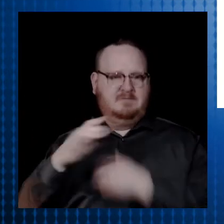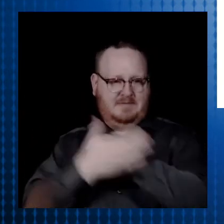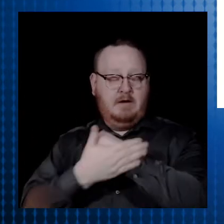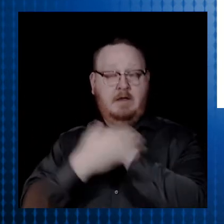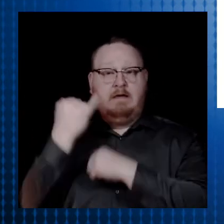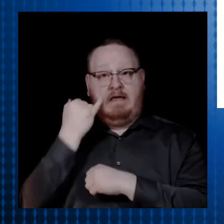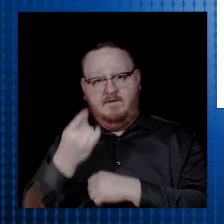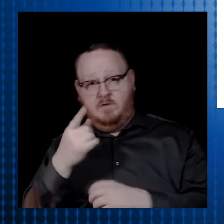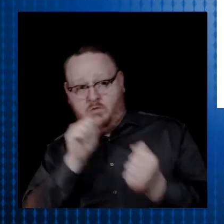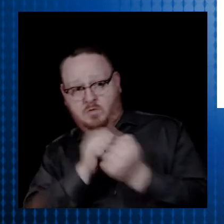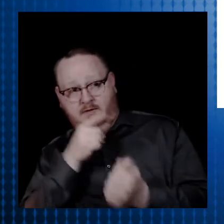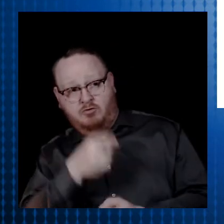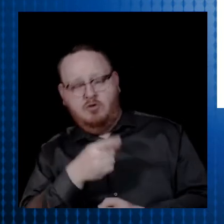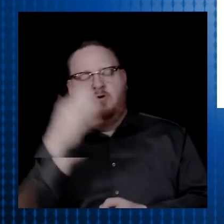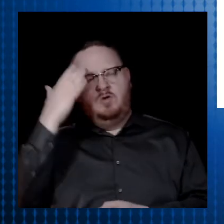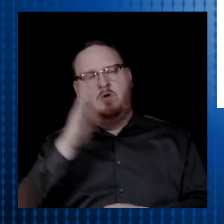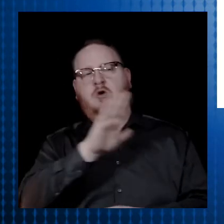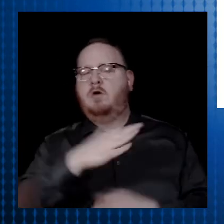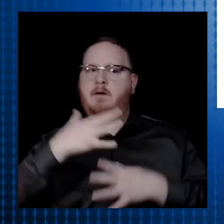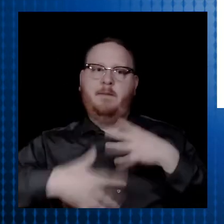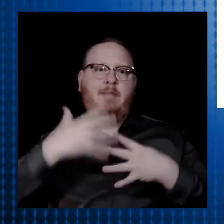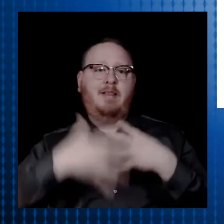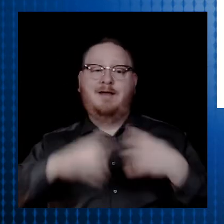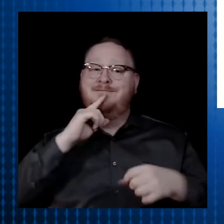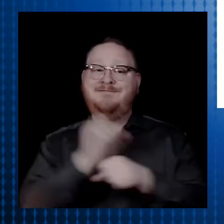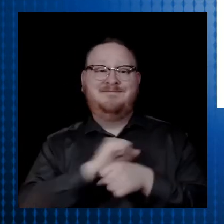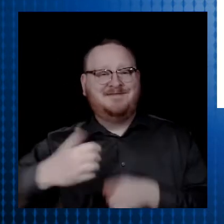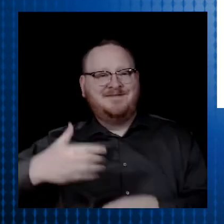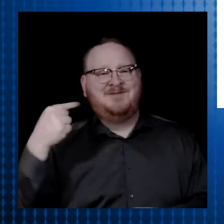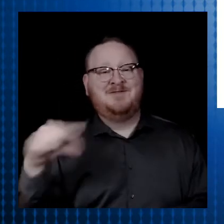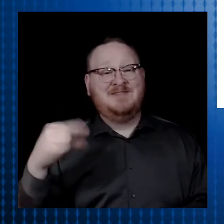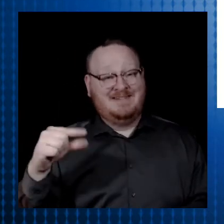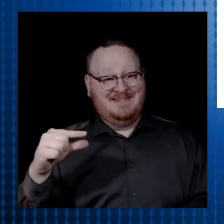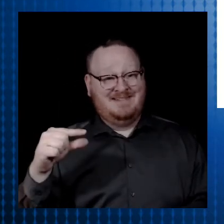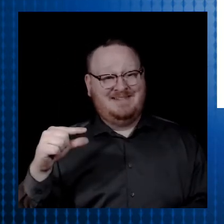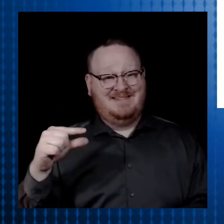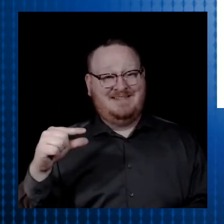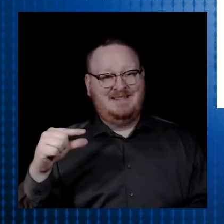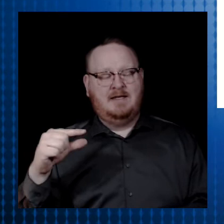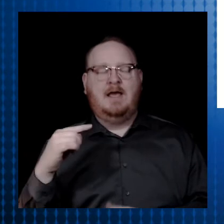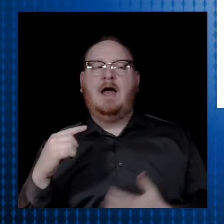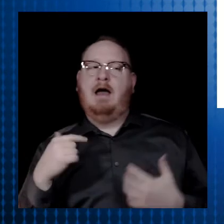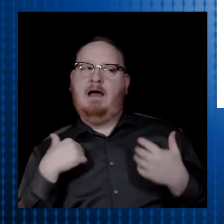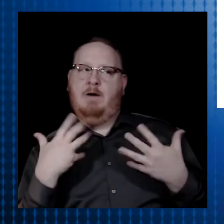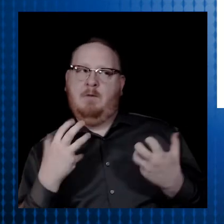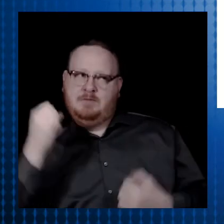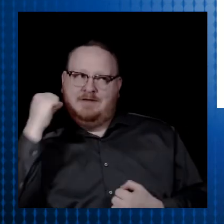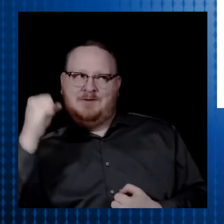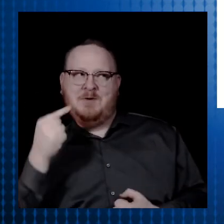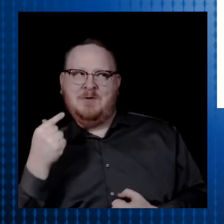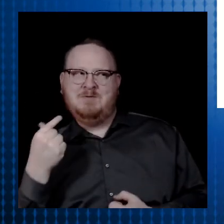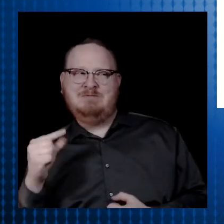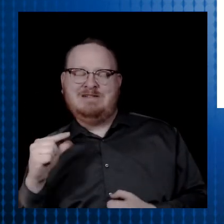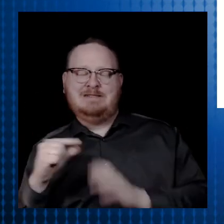know that her blood runs green. And unfortunately, I want to say go green, but I just can't because